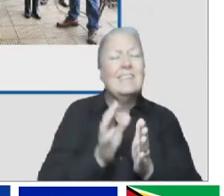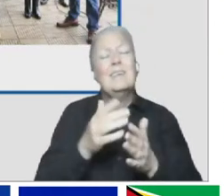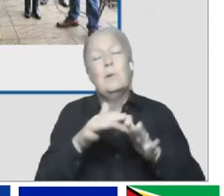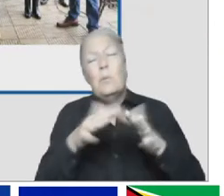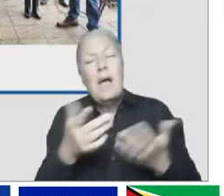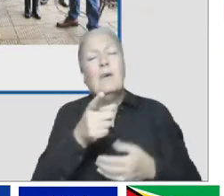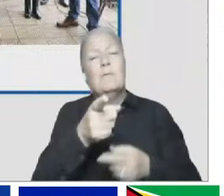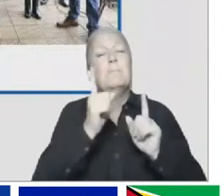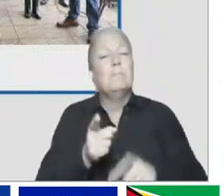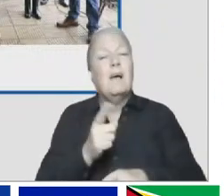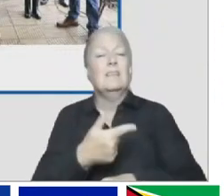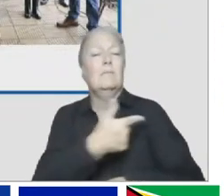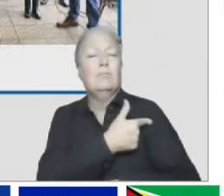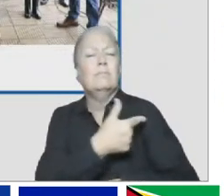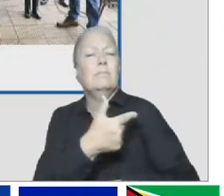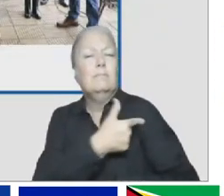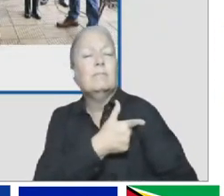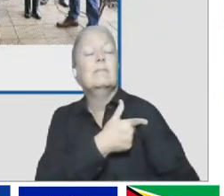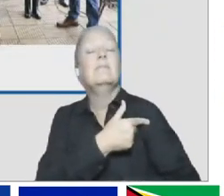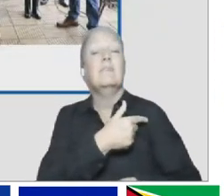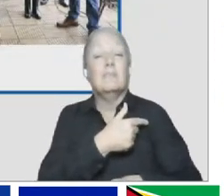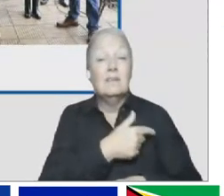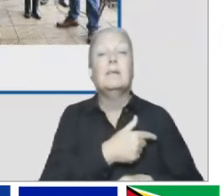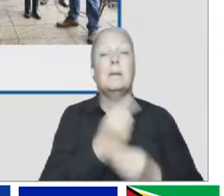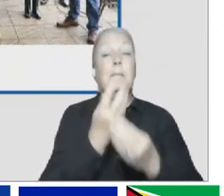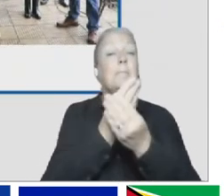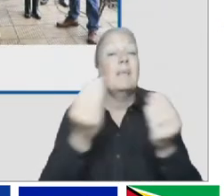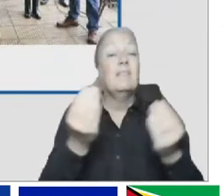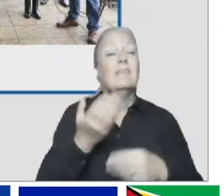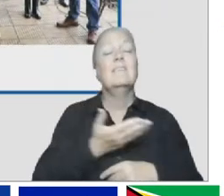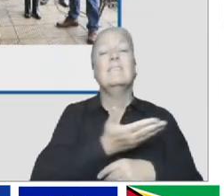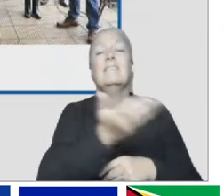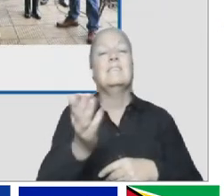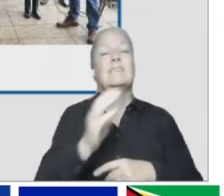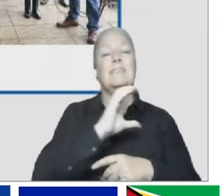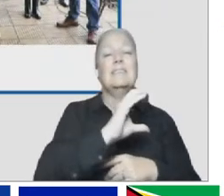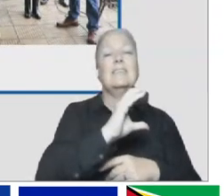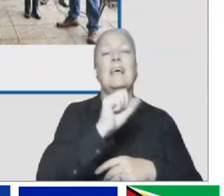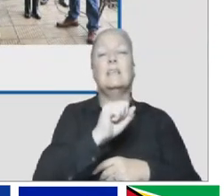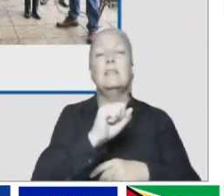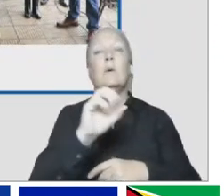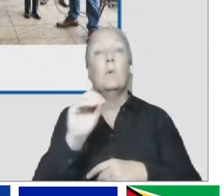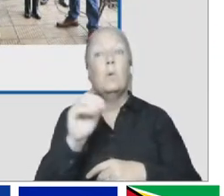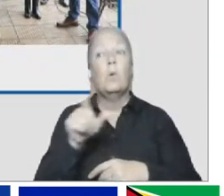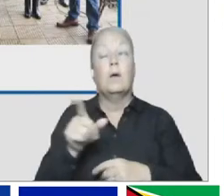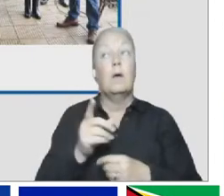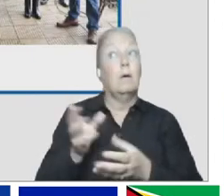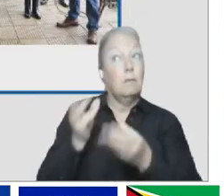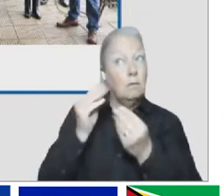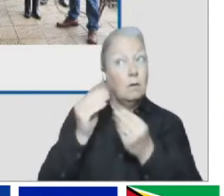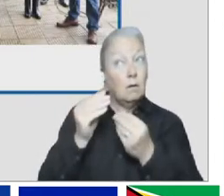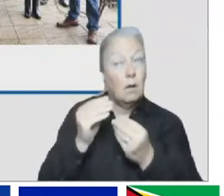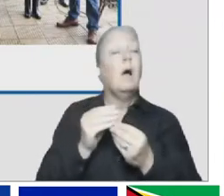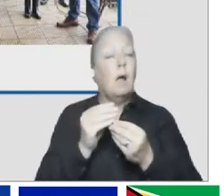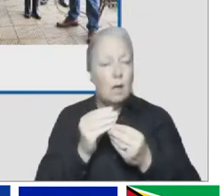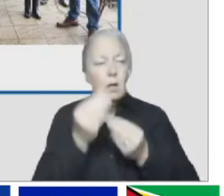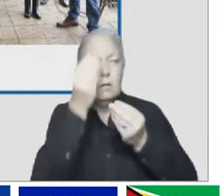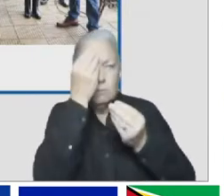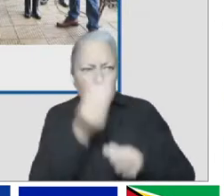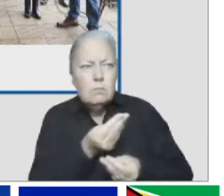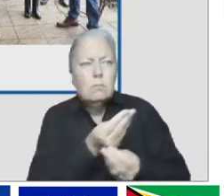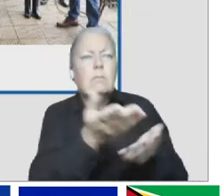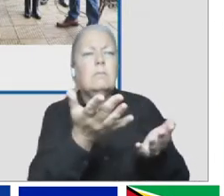civil associations telling everyone which was the importance